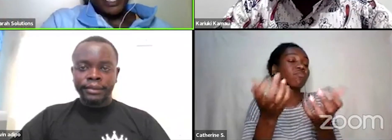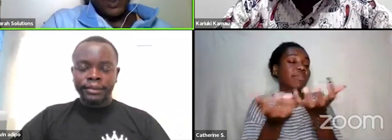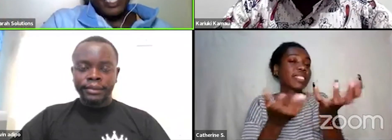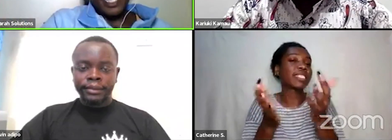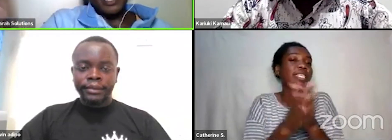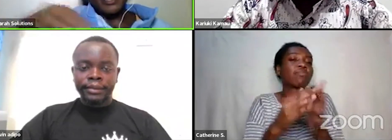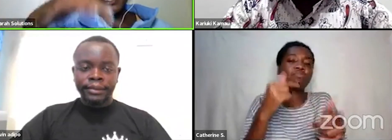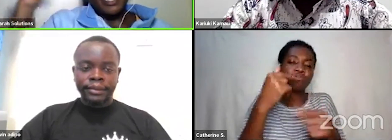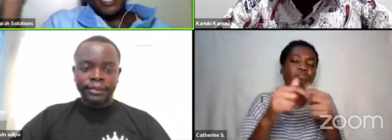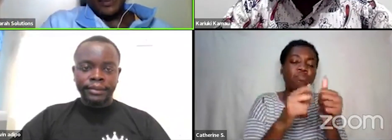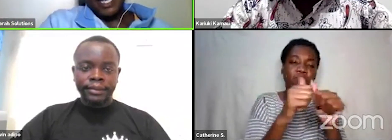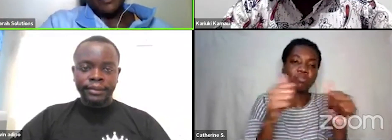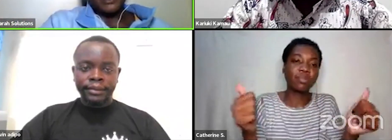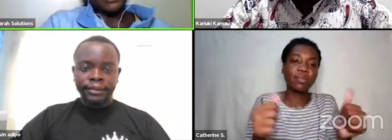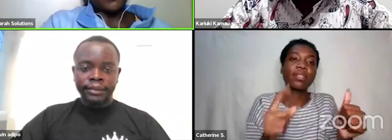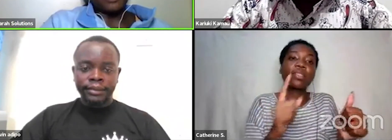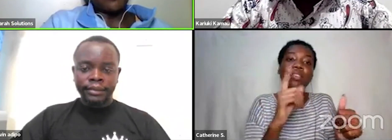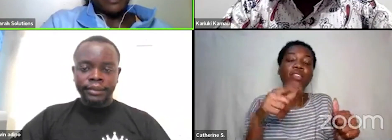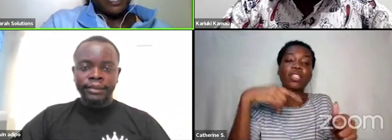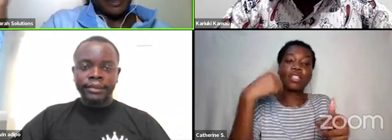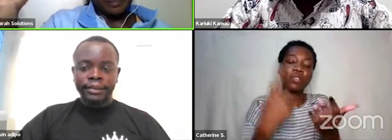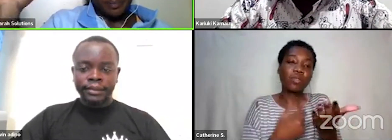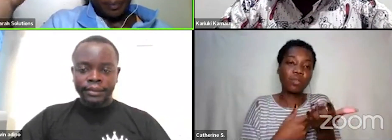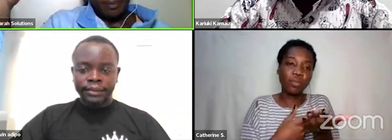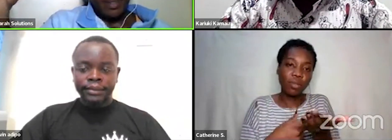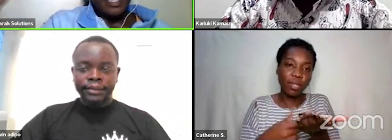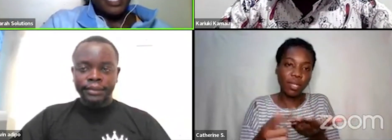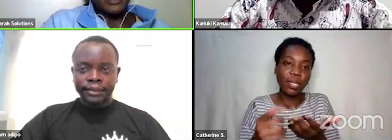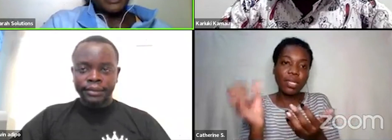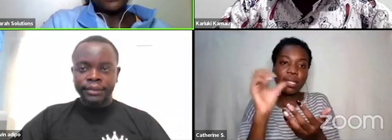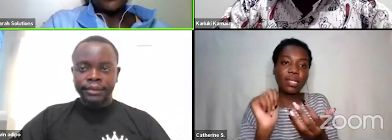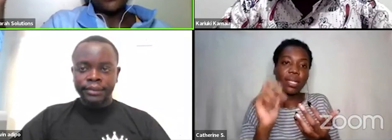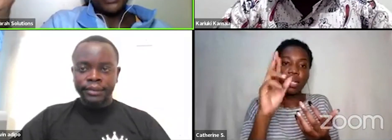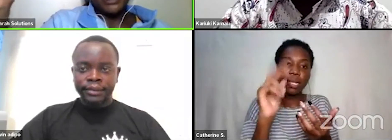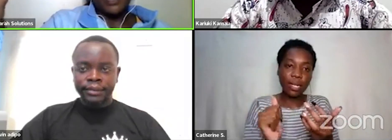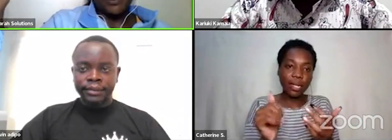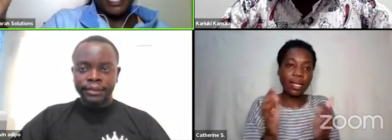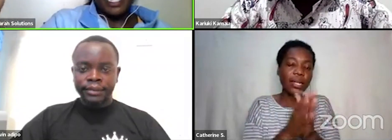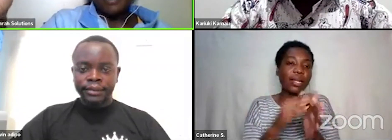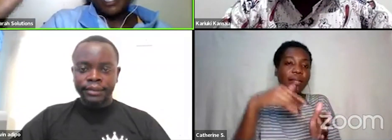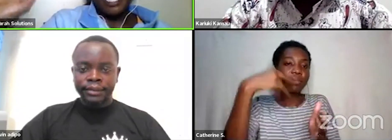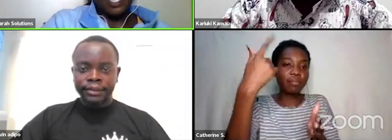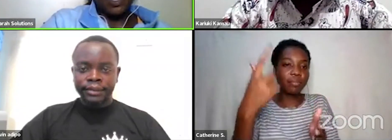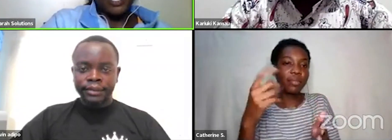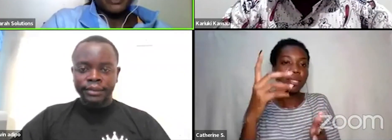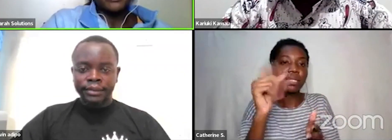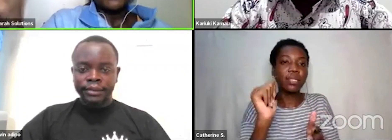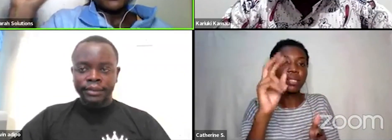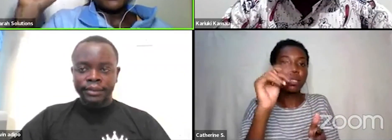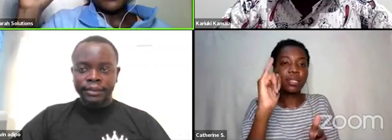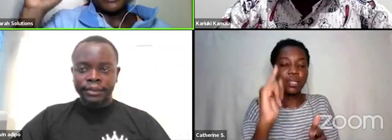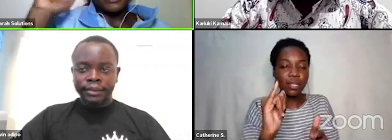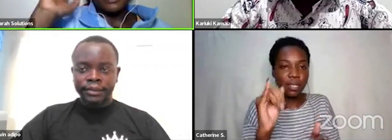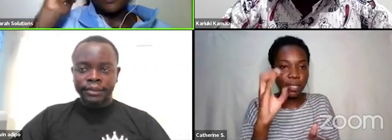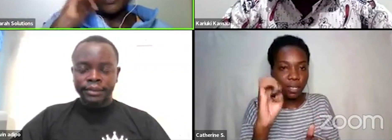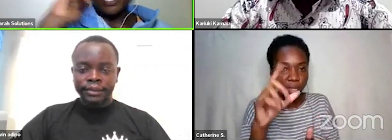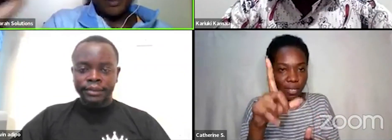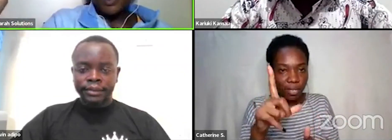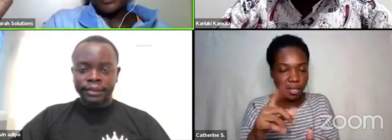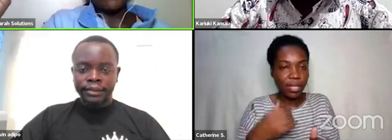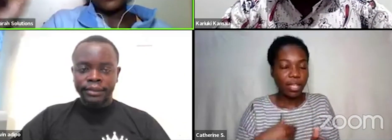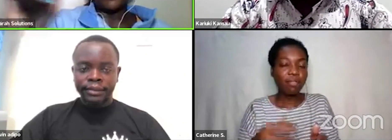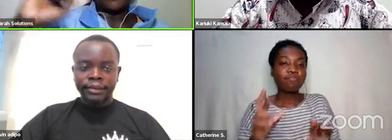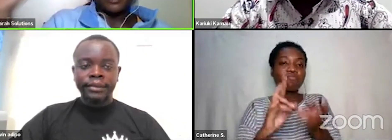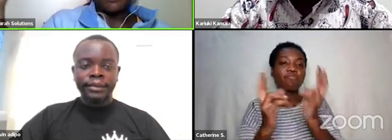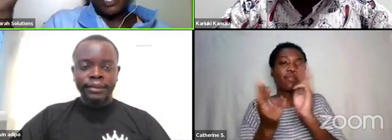So next week, Sarah Karingi. The week after that, we have Daniel, who is a recovering alcoholic and who